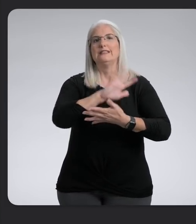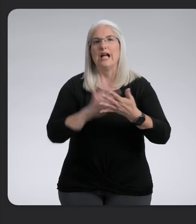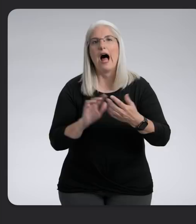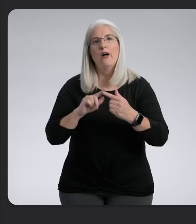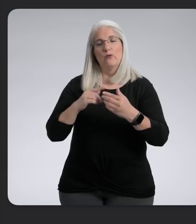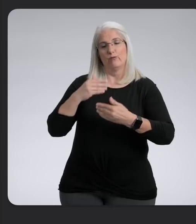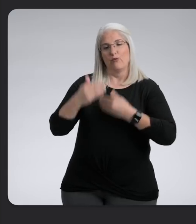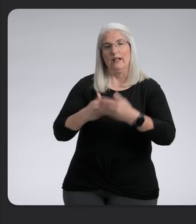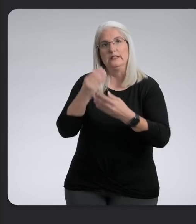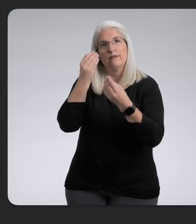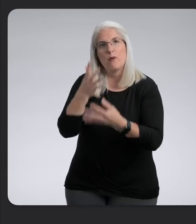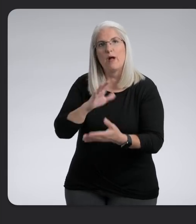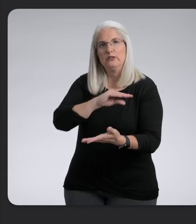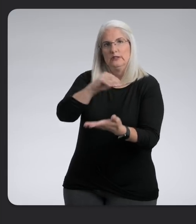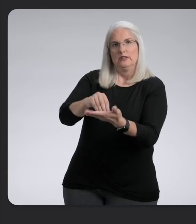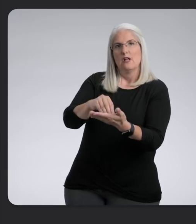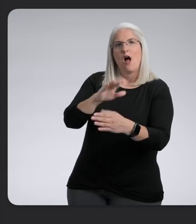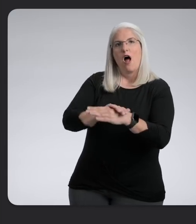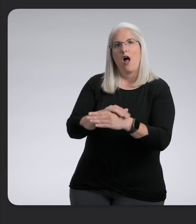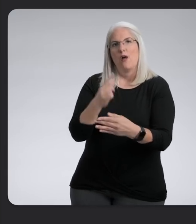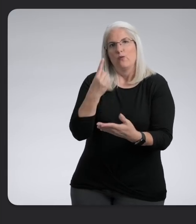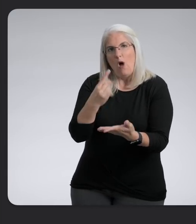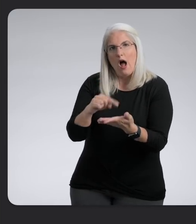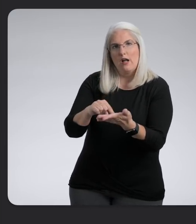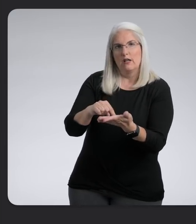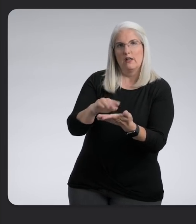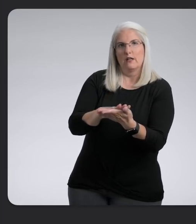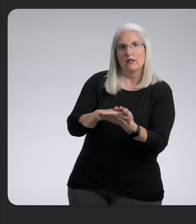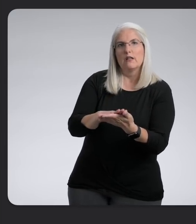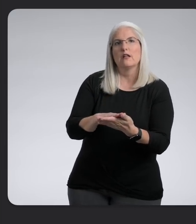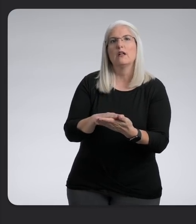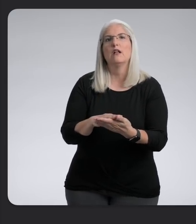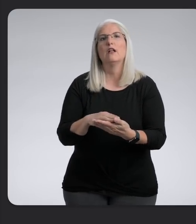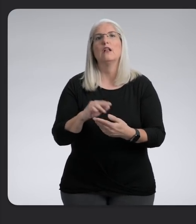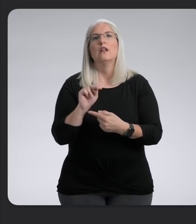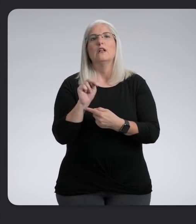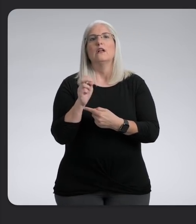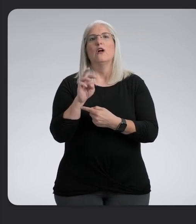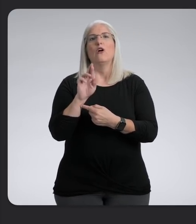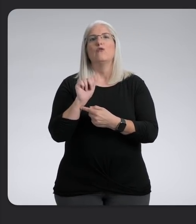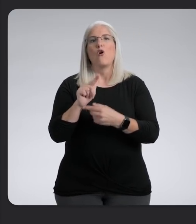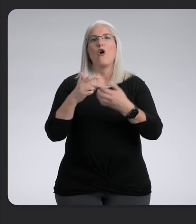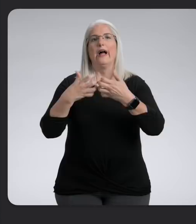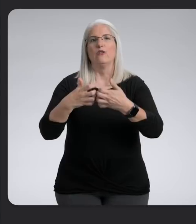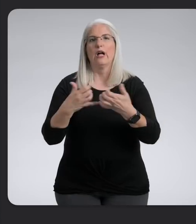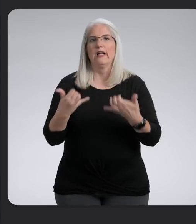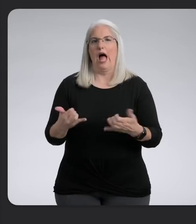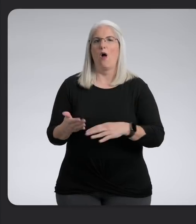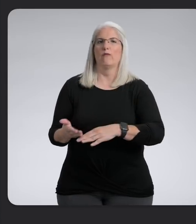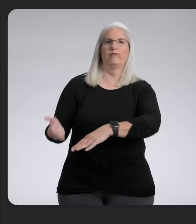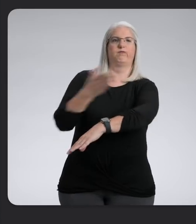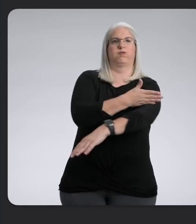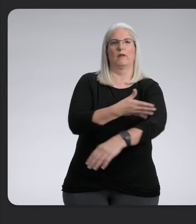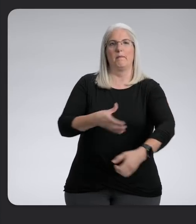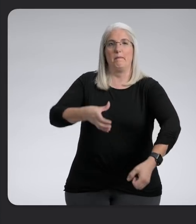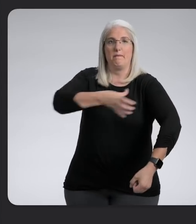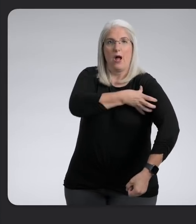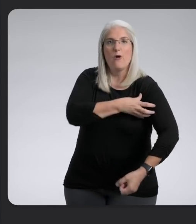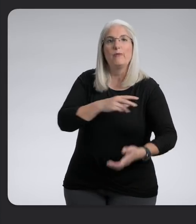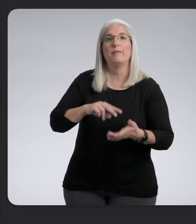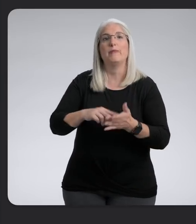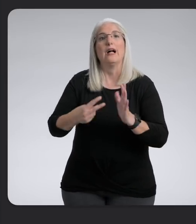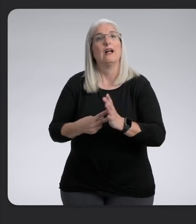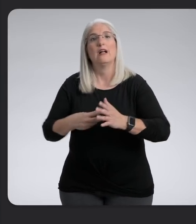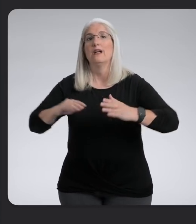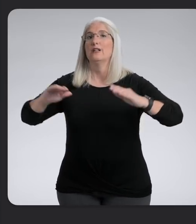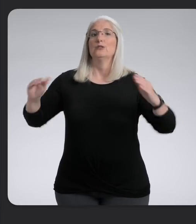information private. And with the power of the neural engine, we're able to do this more than ever. Today, we're introducing on-device speech